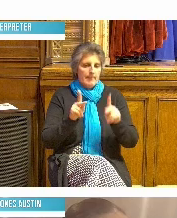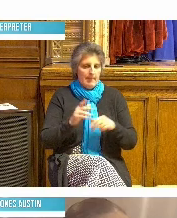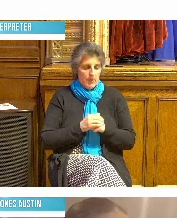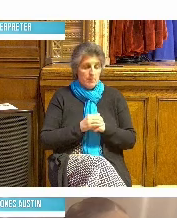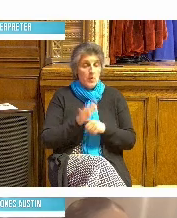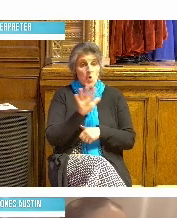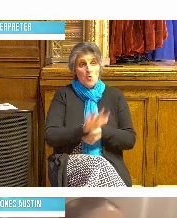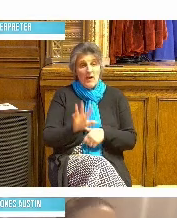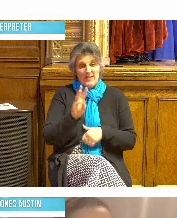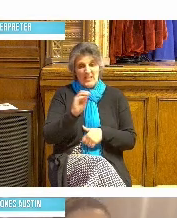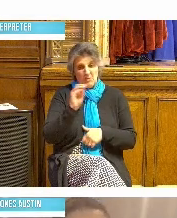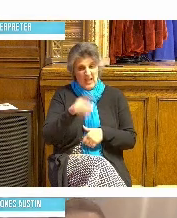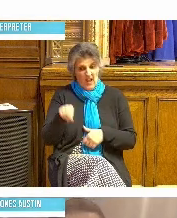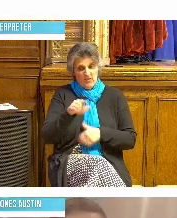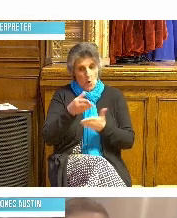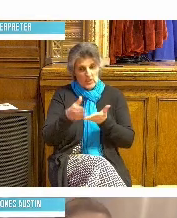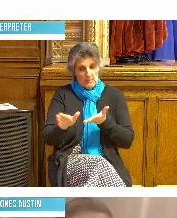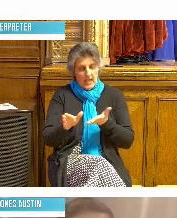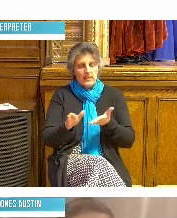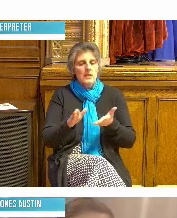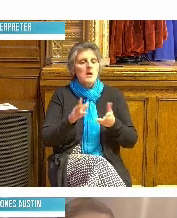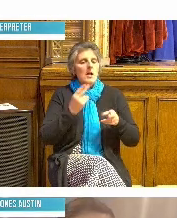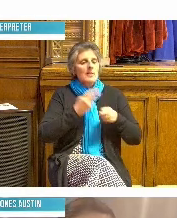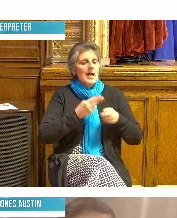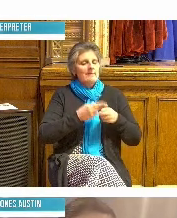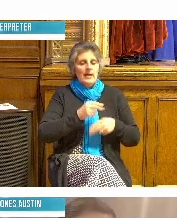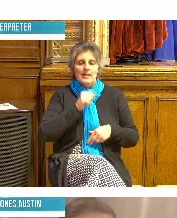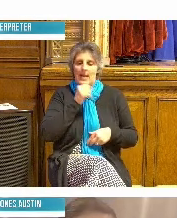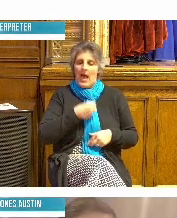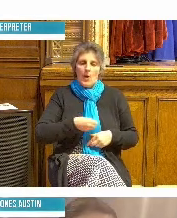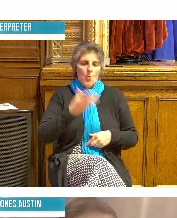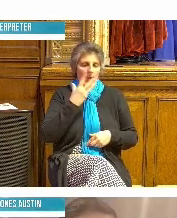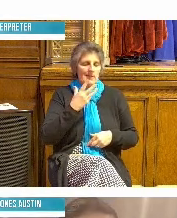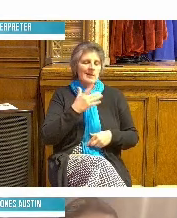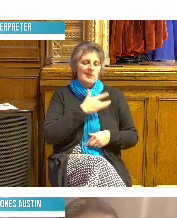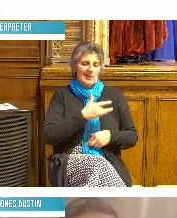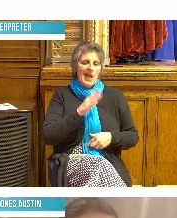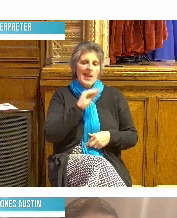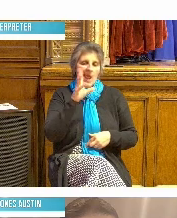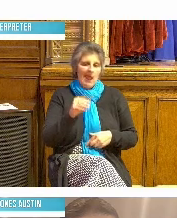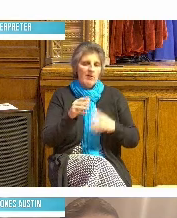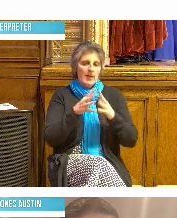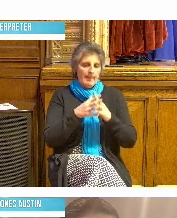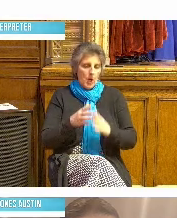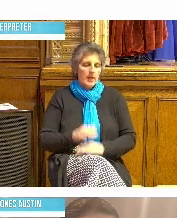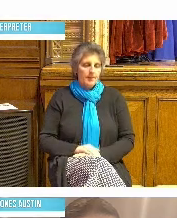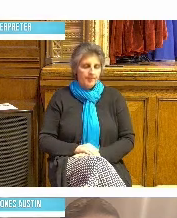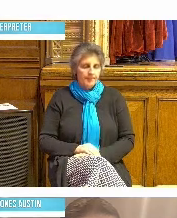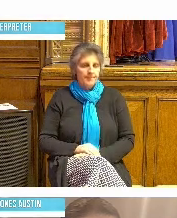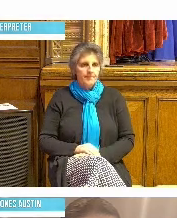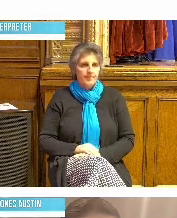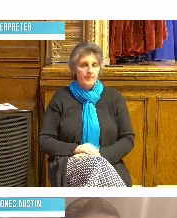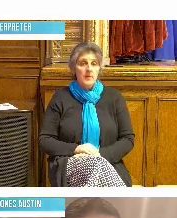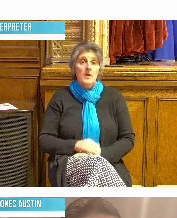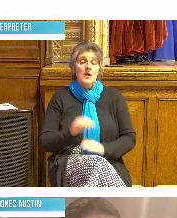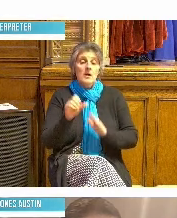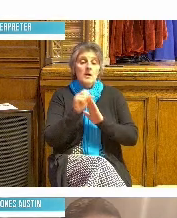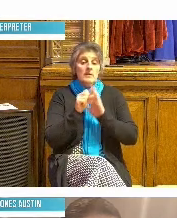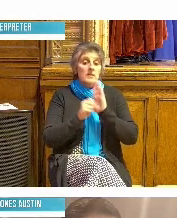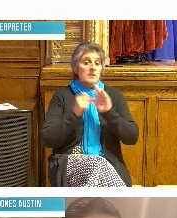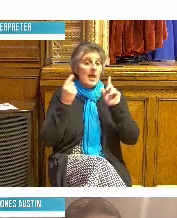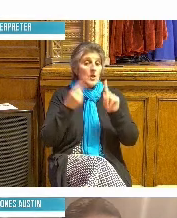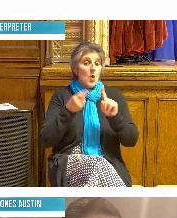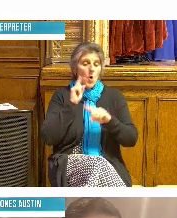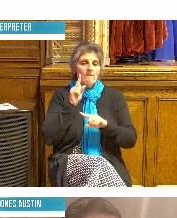Roughly 60% of those displaced were classified as non-white, mostly African American. The stated goal of the